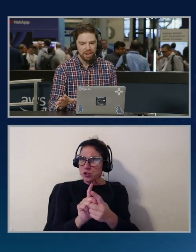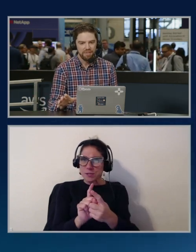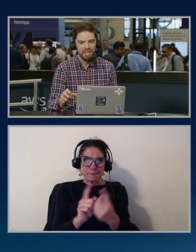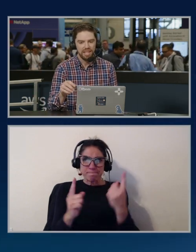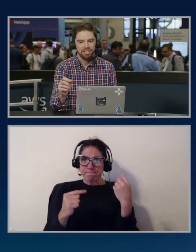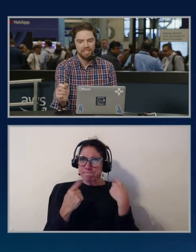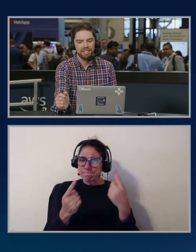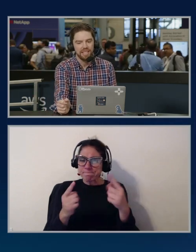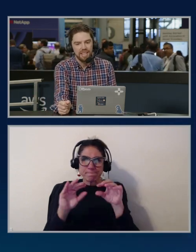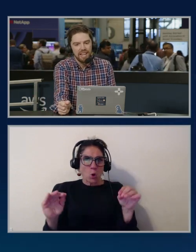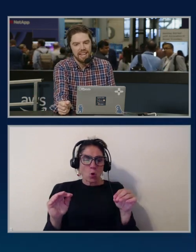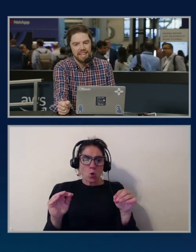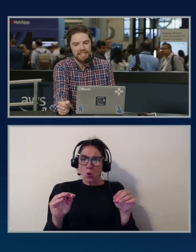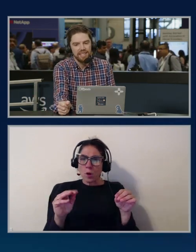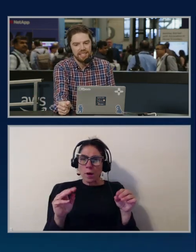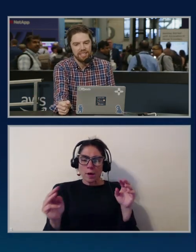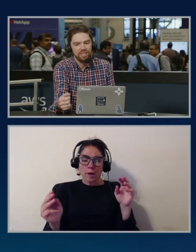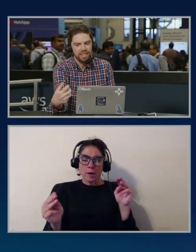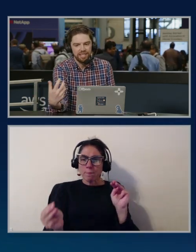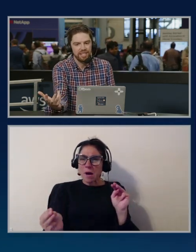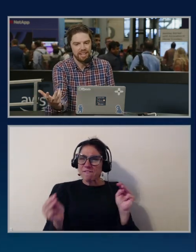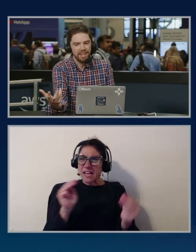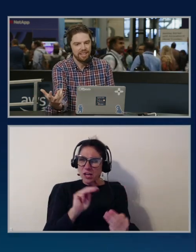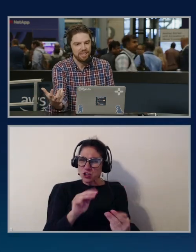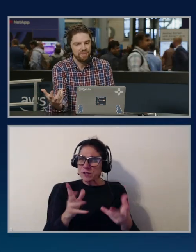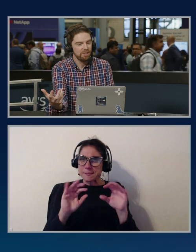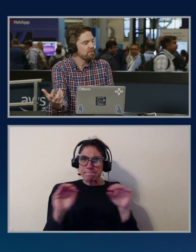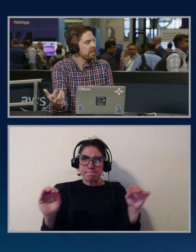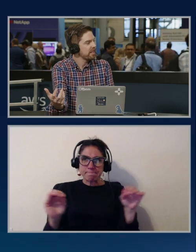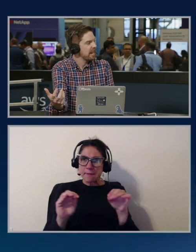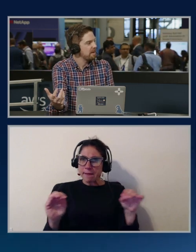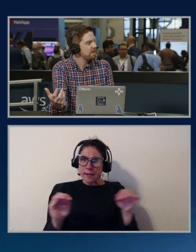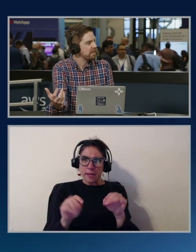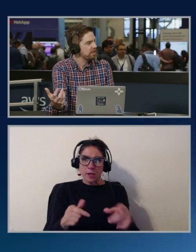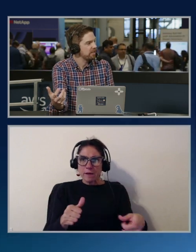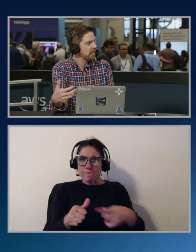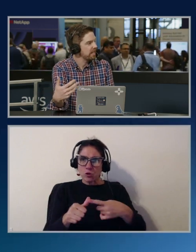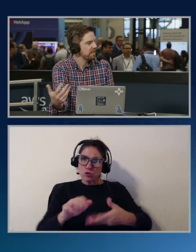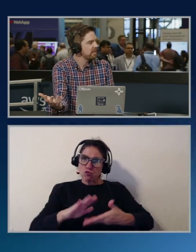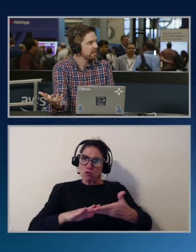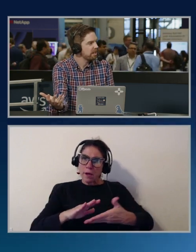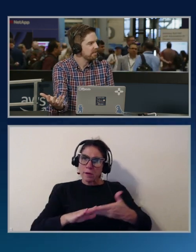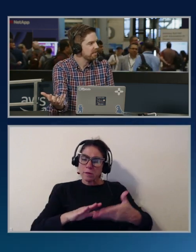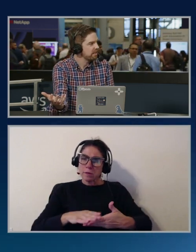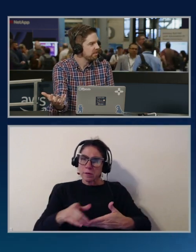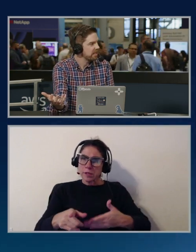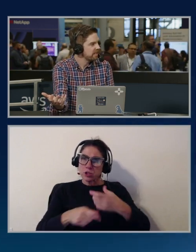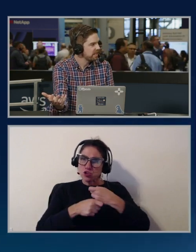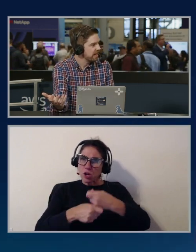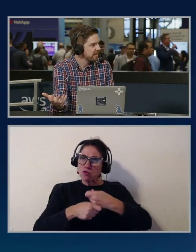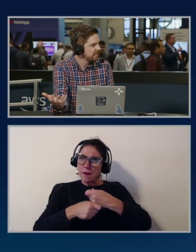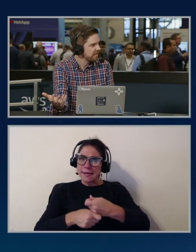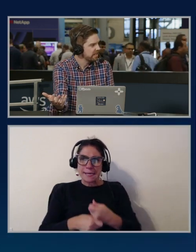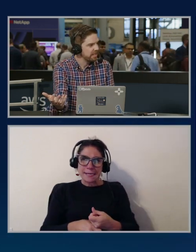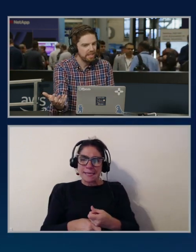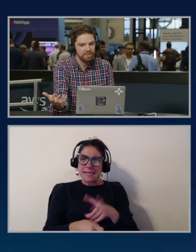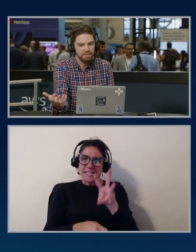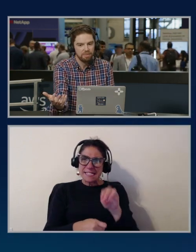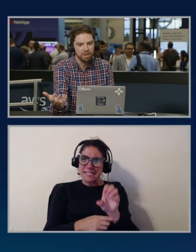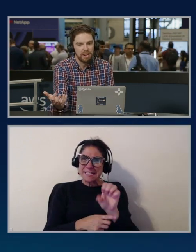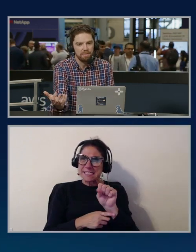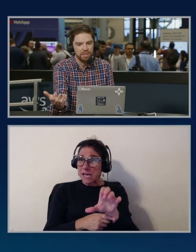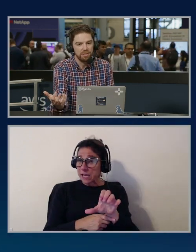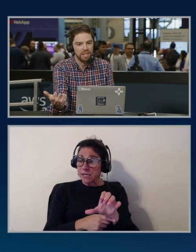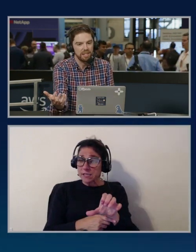no modifications, and this is just the first run of the app that it generated. Took about 60 seconds end to end